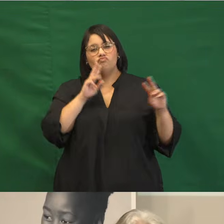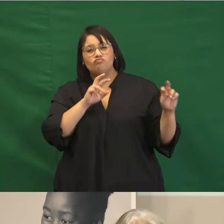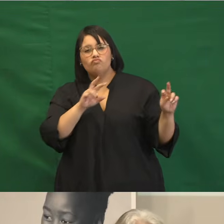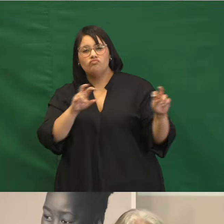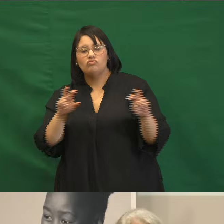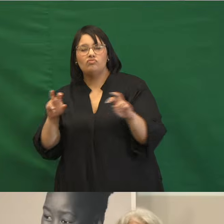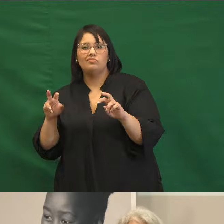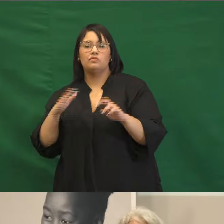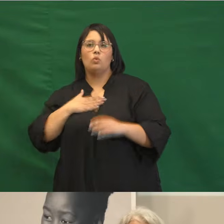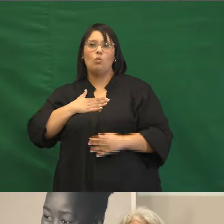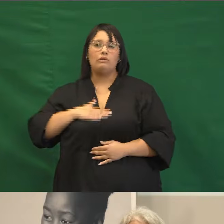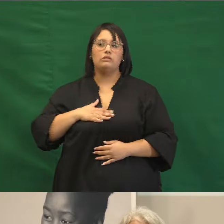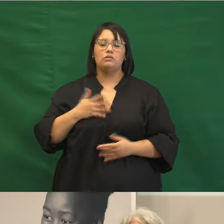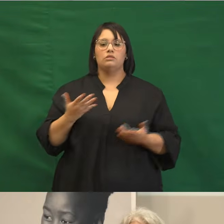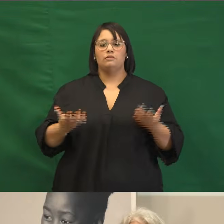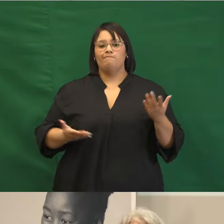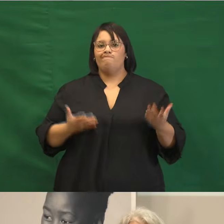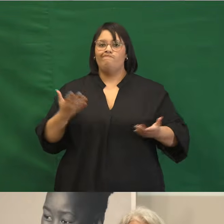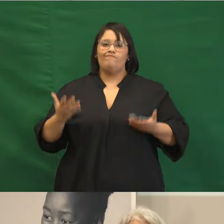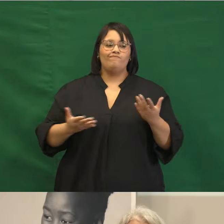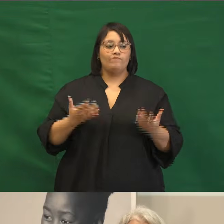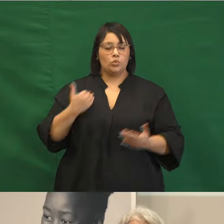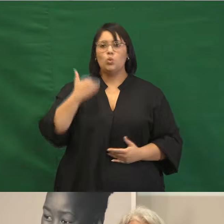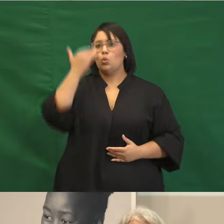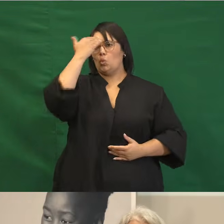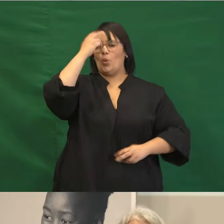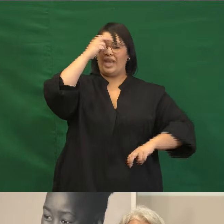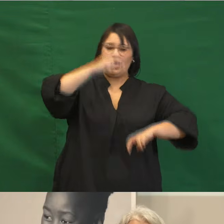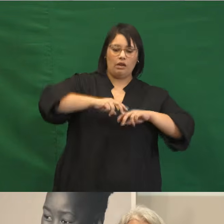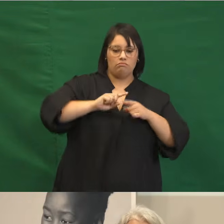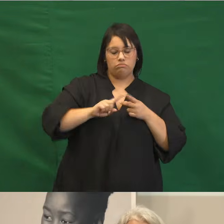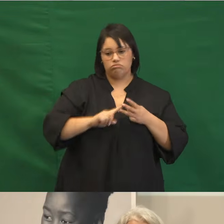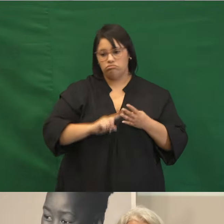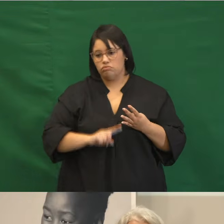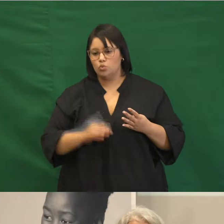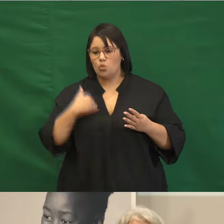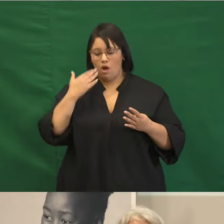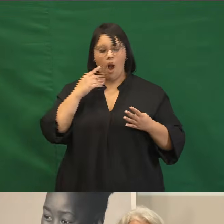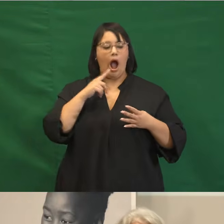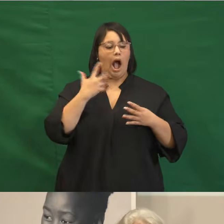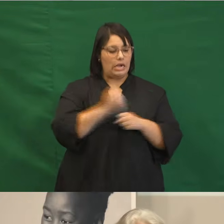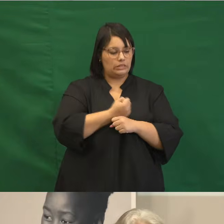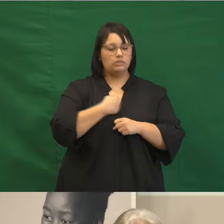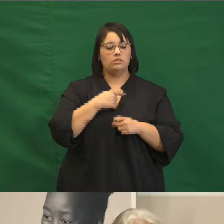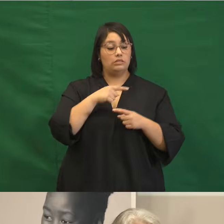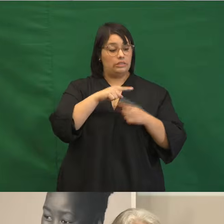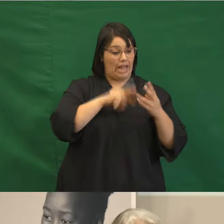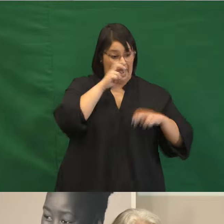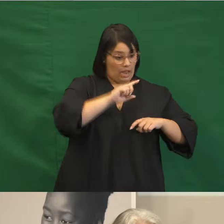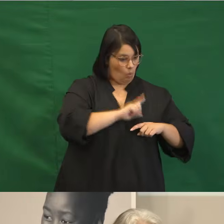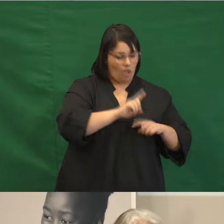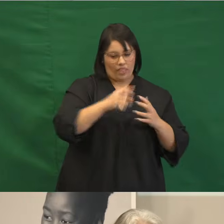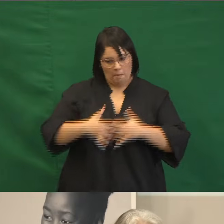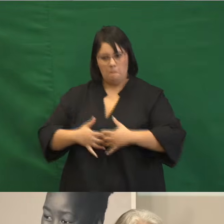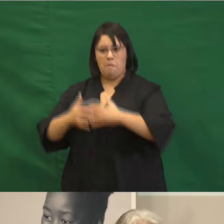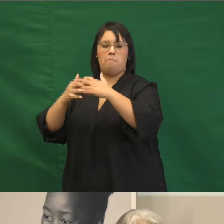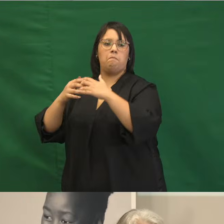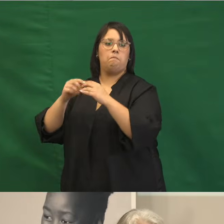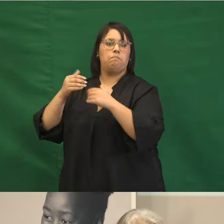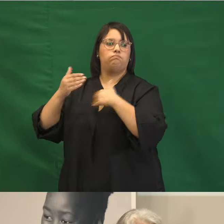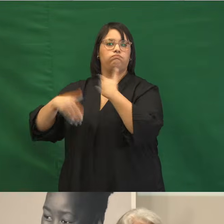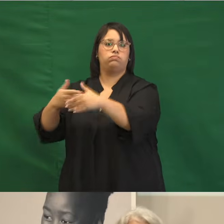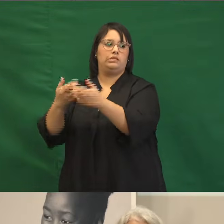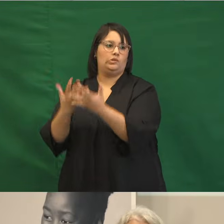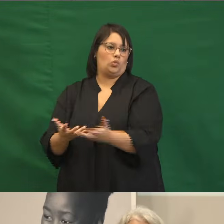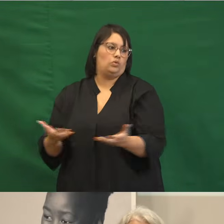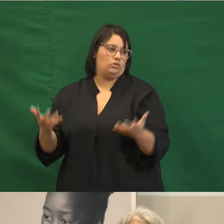investigate what we need to start the kind of infrastructure that is necessary. Next slide.